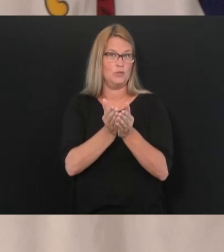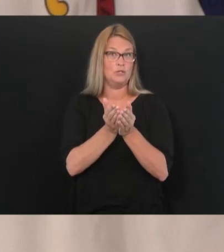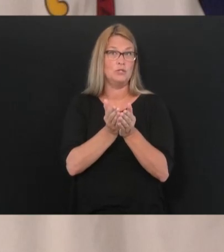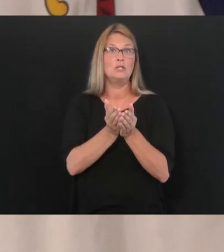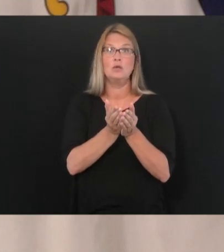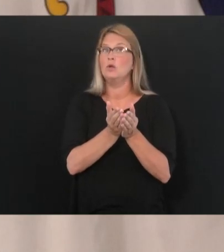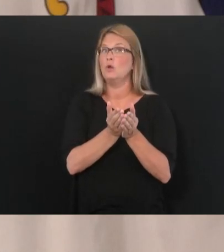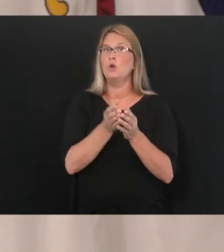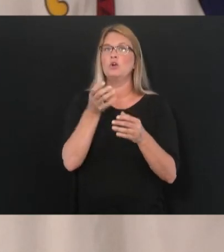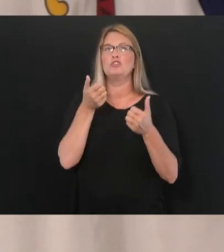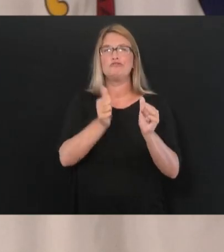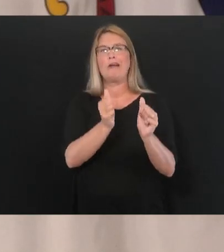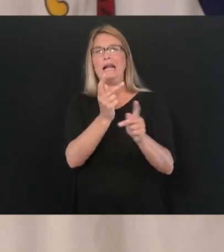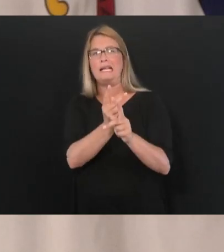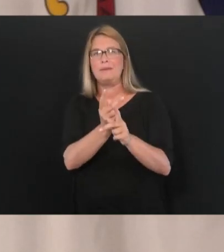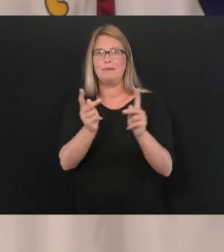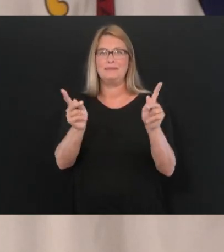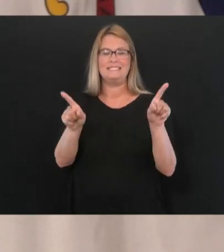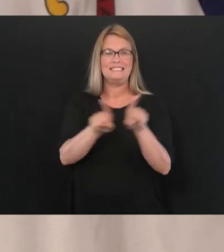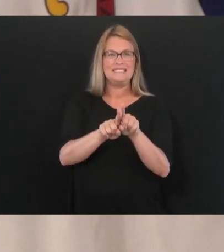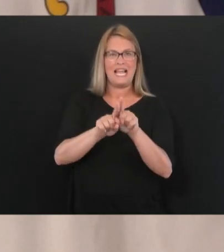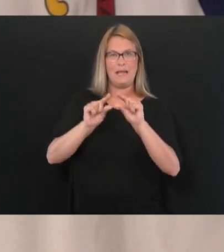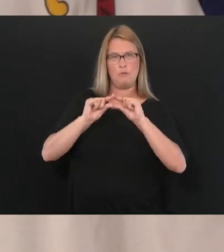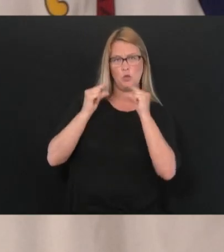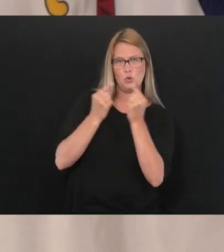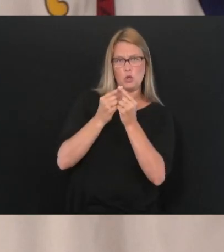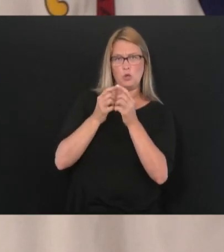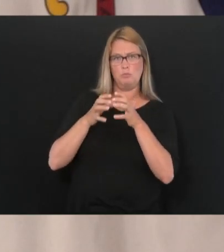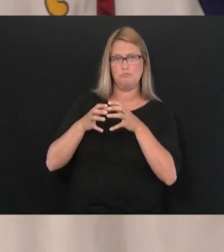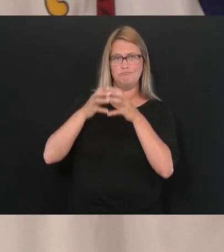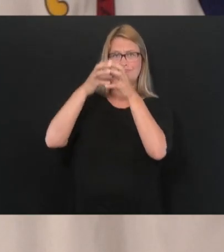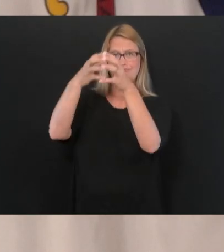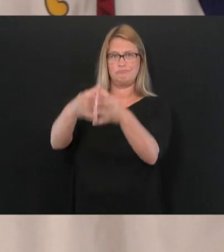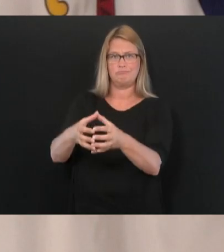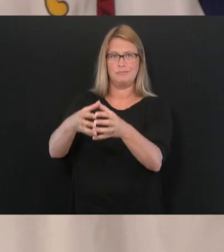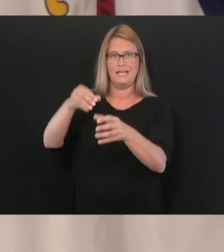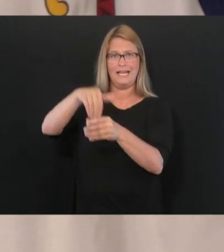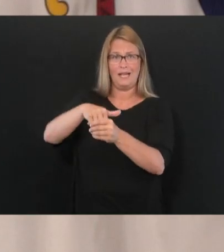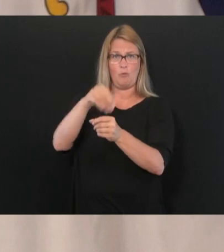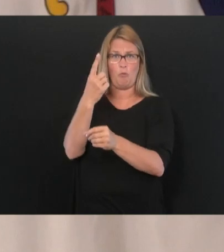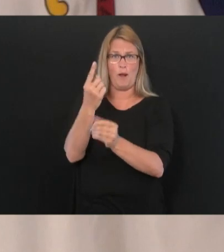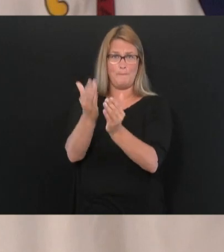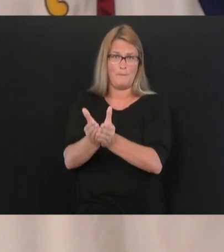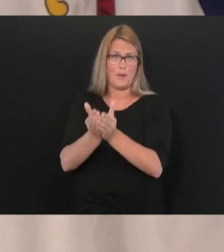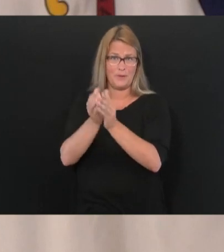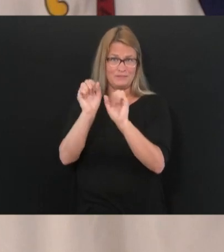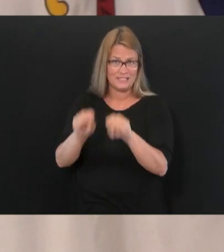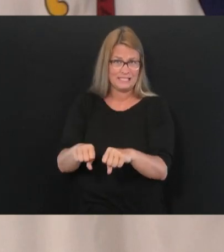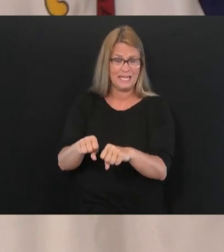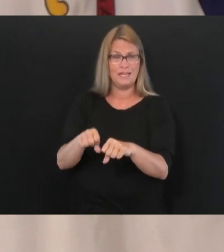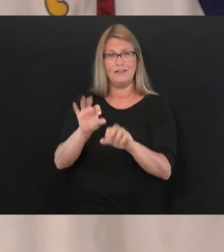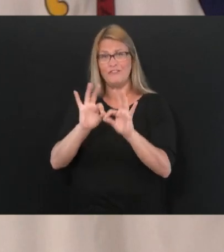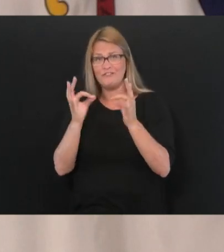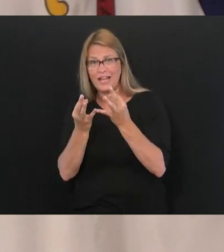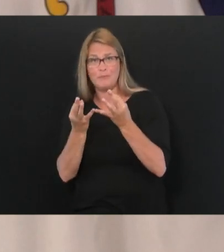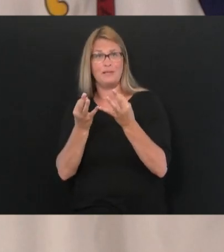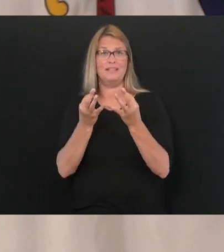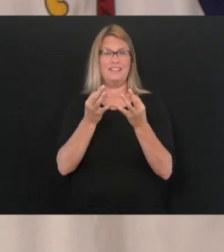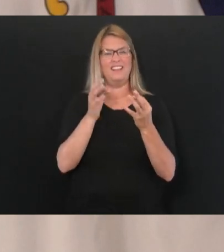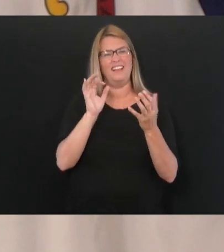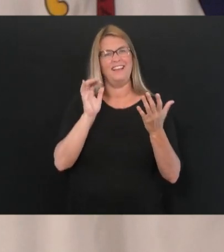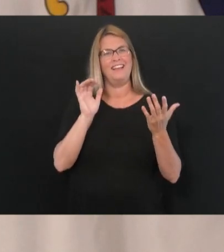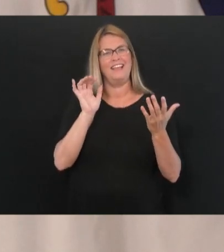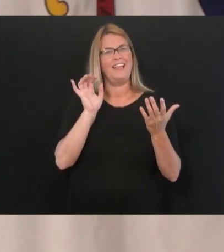same family or the same group that's traveled together to come there. You know, so that's basically the guideline.